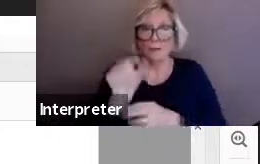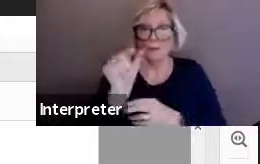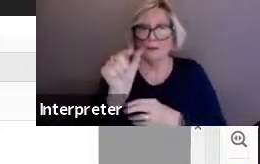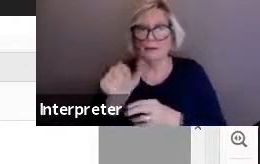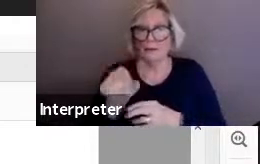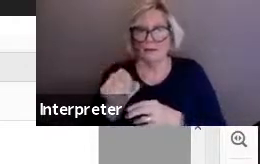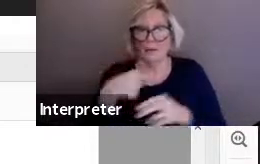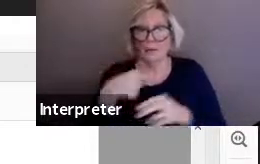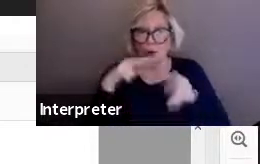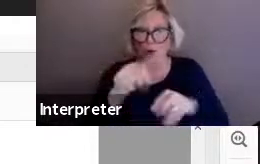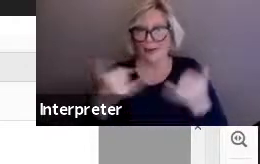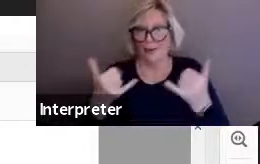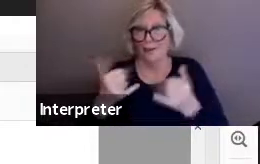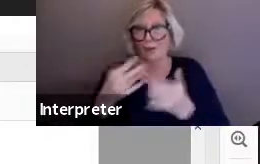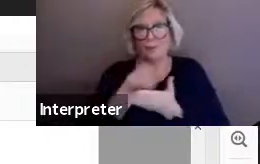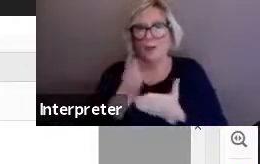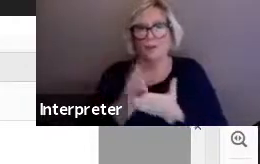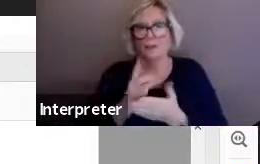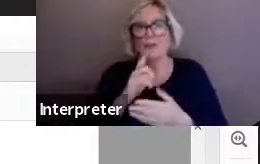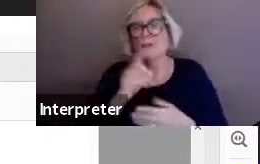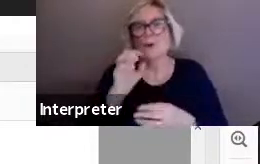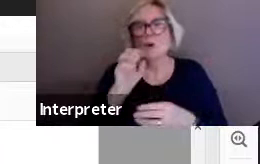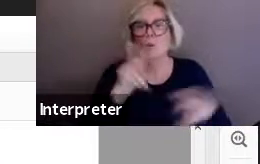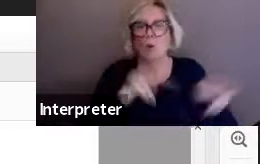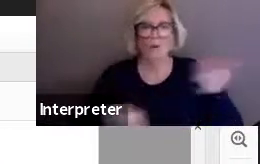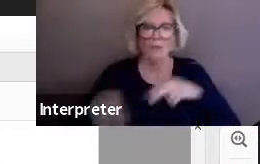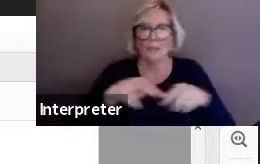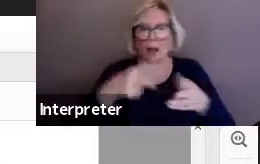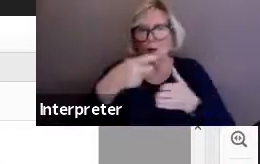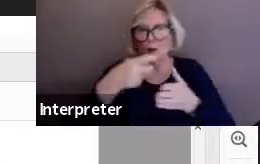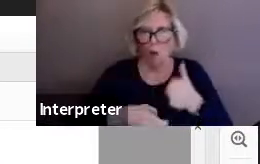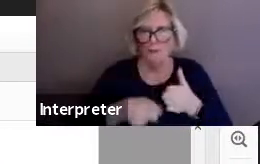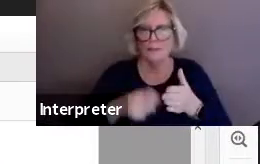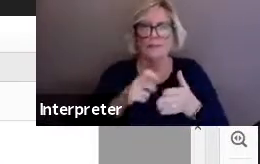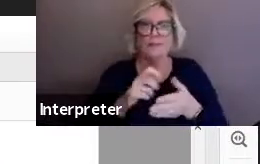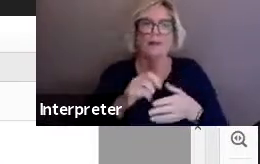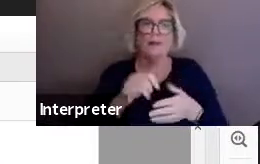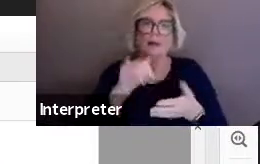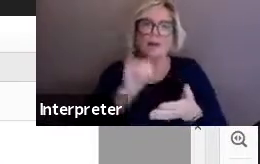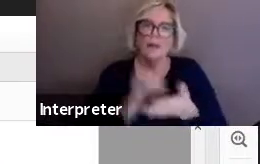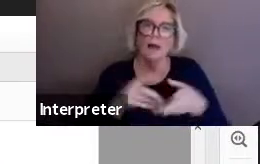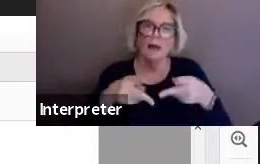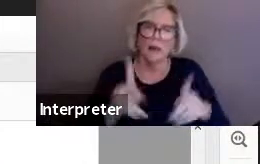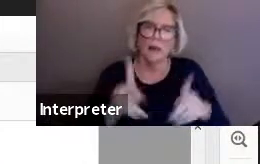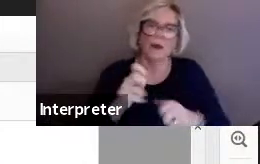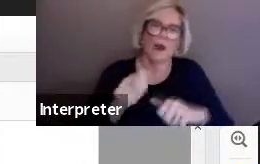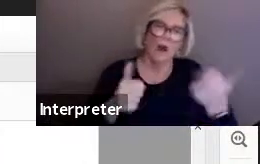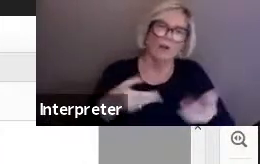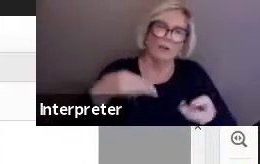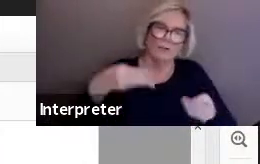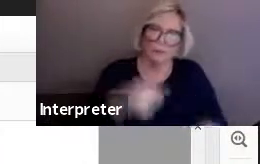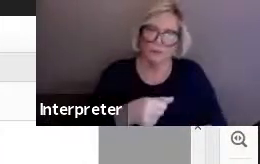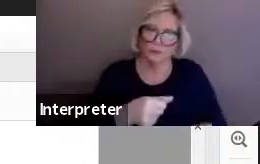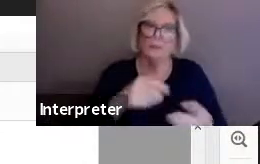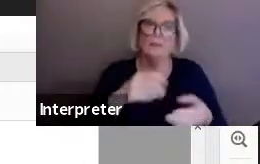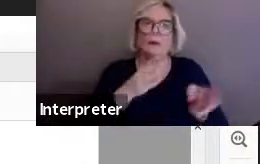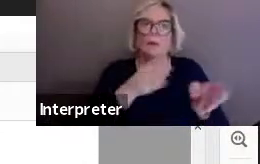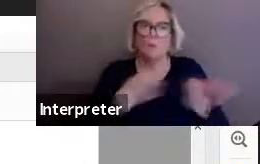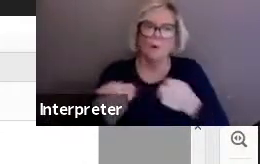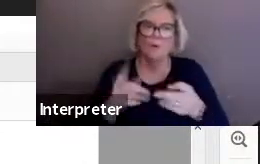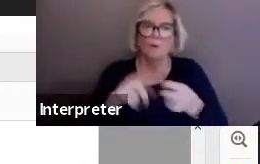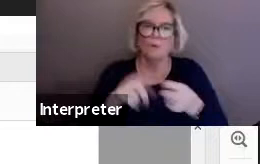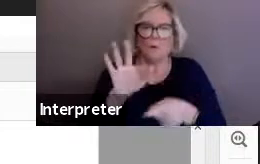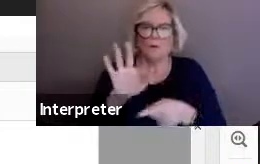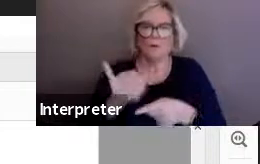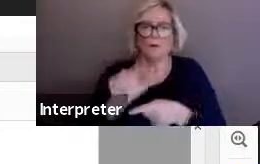looking at currently, is just oversight costs. And what that did is that pushed out a lot of those other expenditures now into fiscal 24. We do